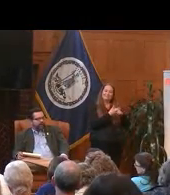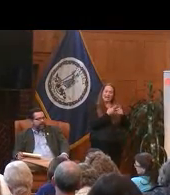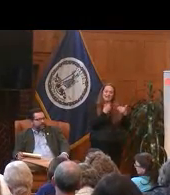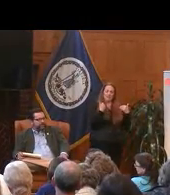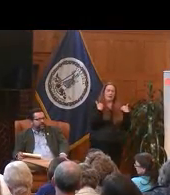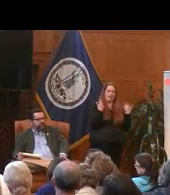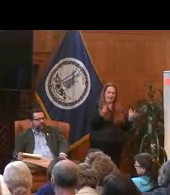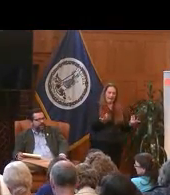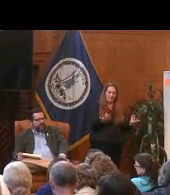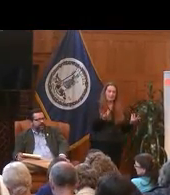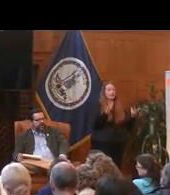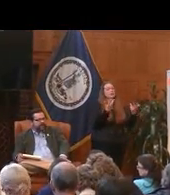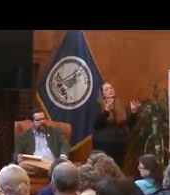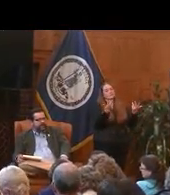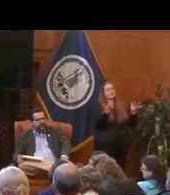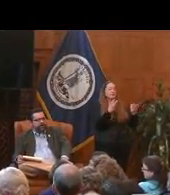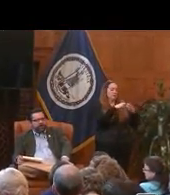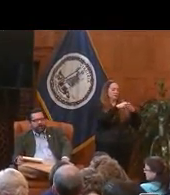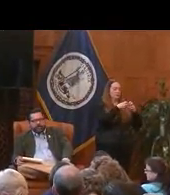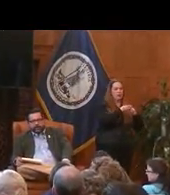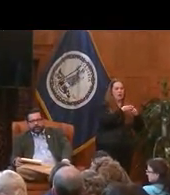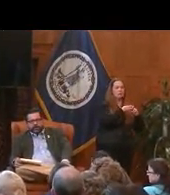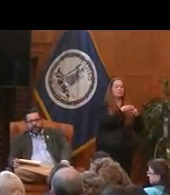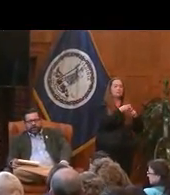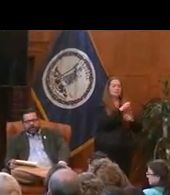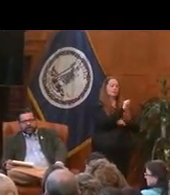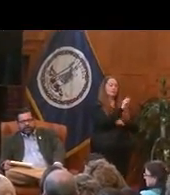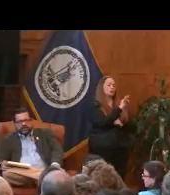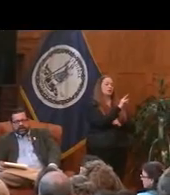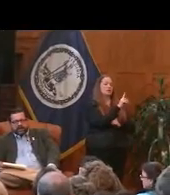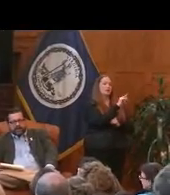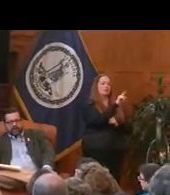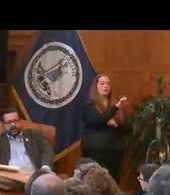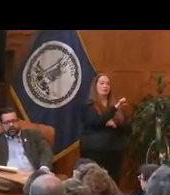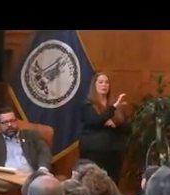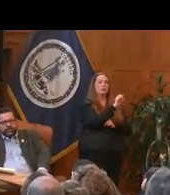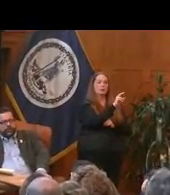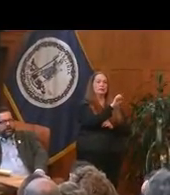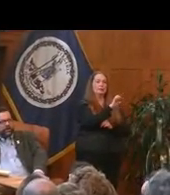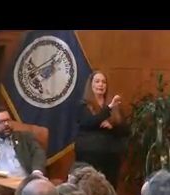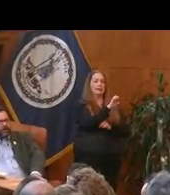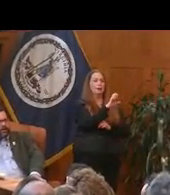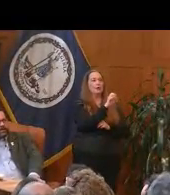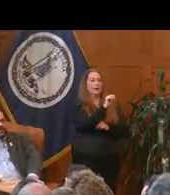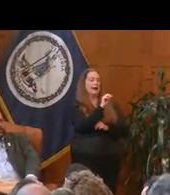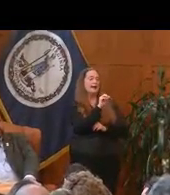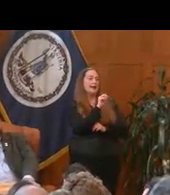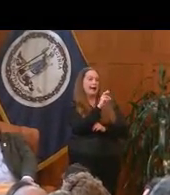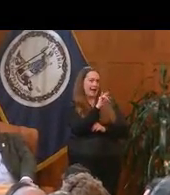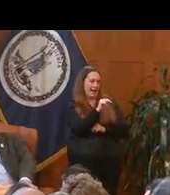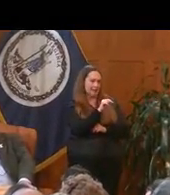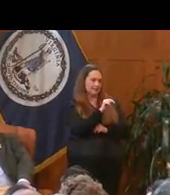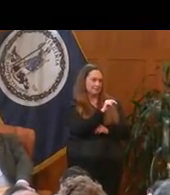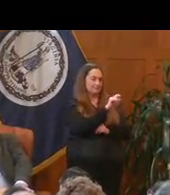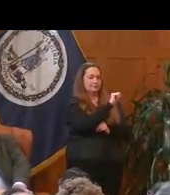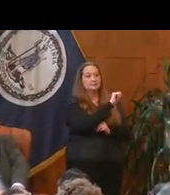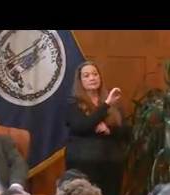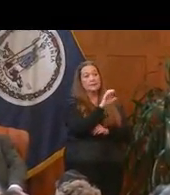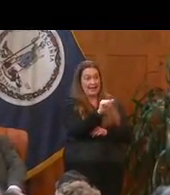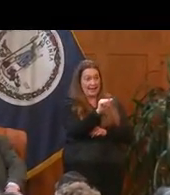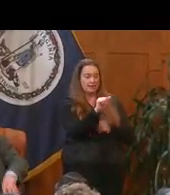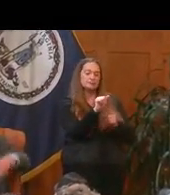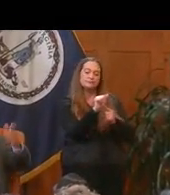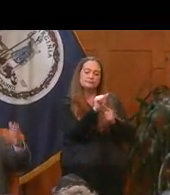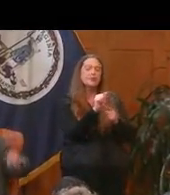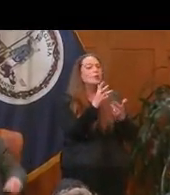address problems with the Affordable Care Act, and there certainly are, is that we need to ensure that all Americans have coverage, or